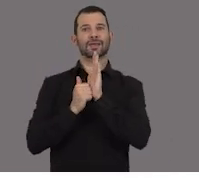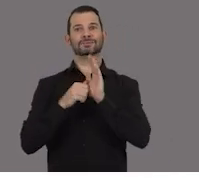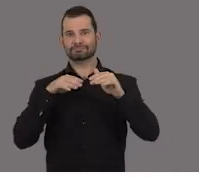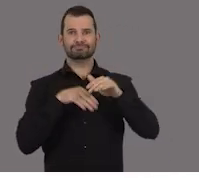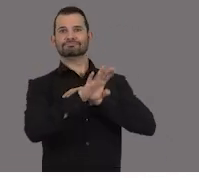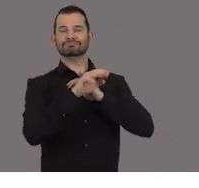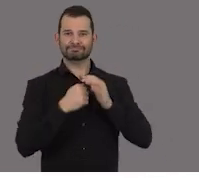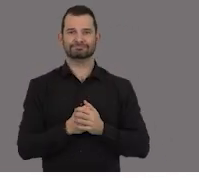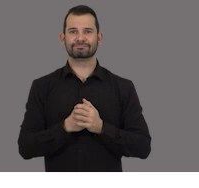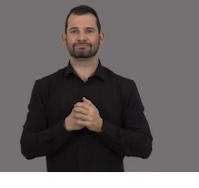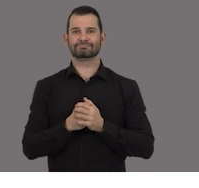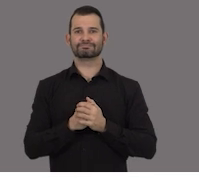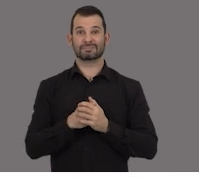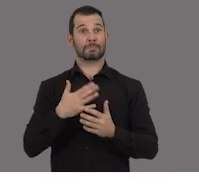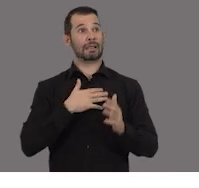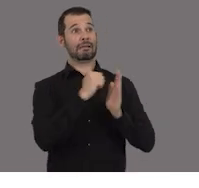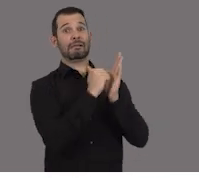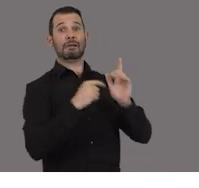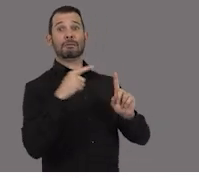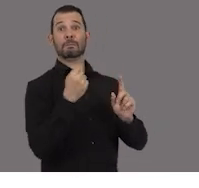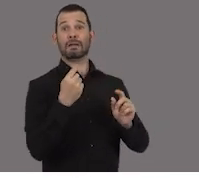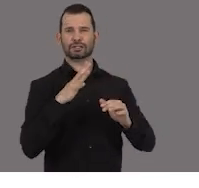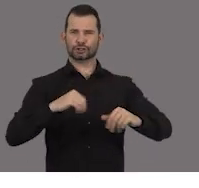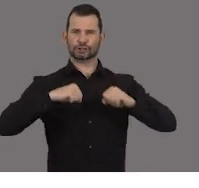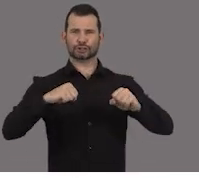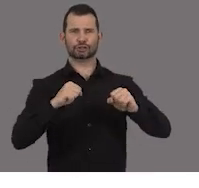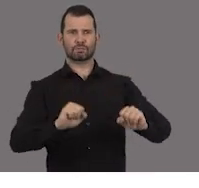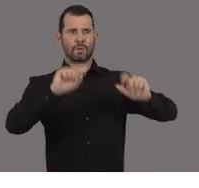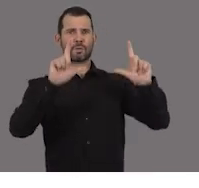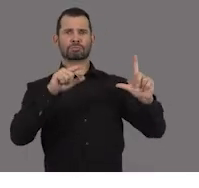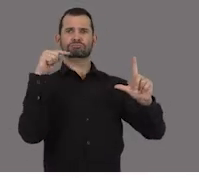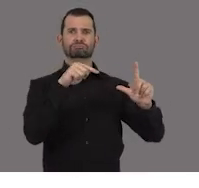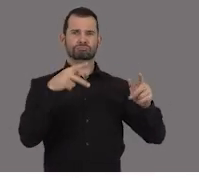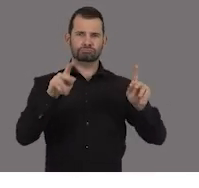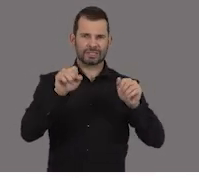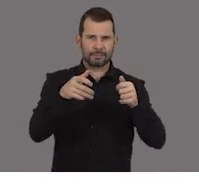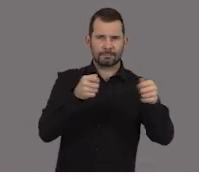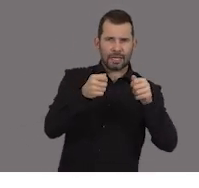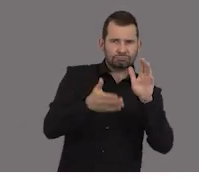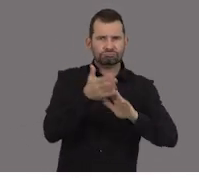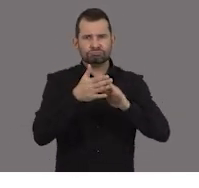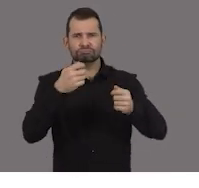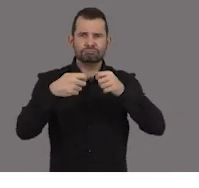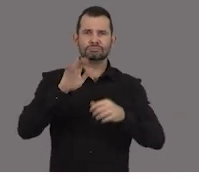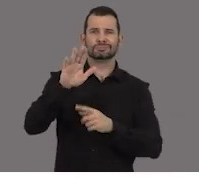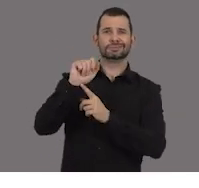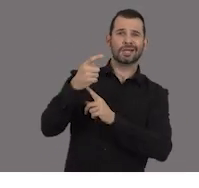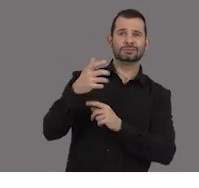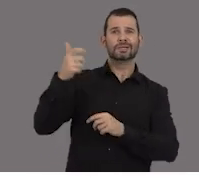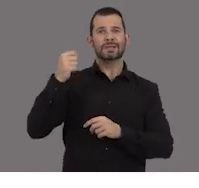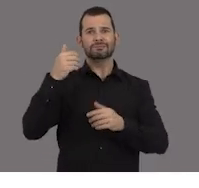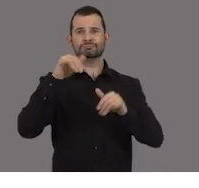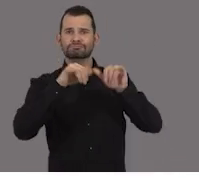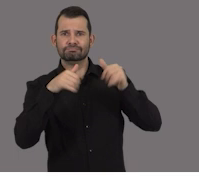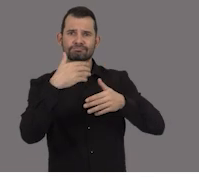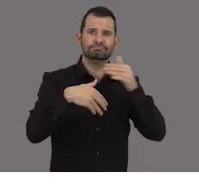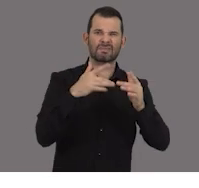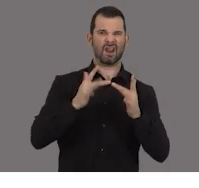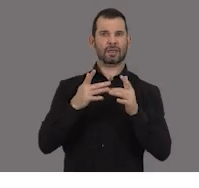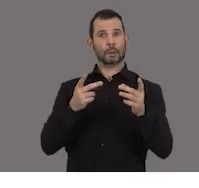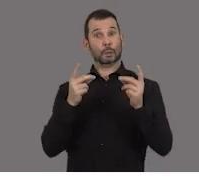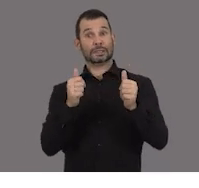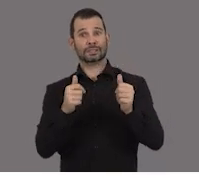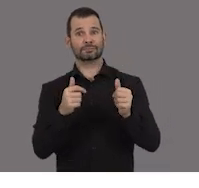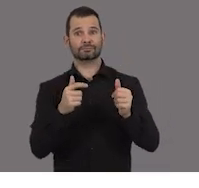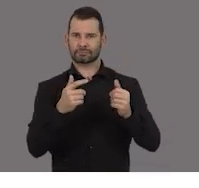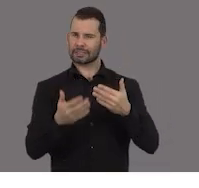register for the CRA's My Account. My Account is a secure portal that lets you manage your tax